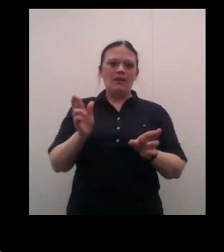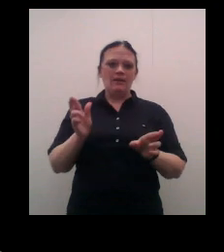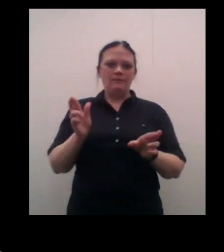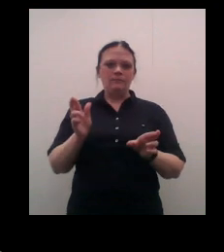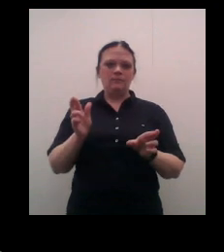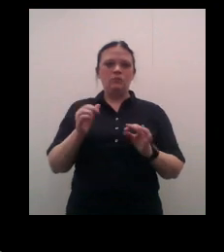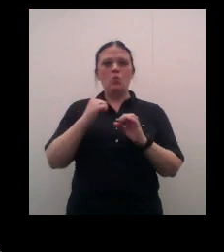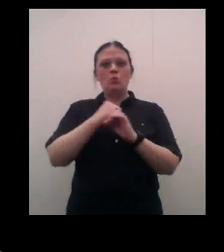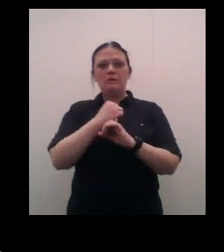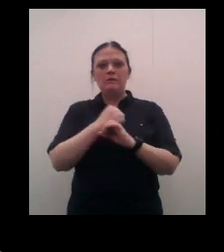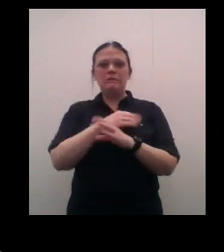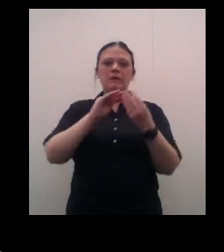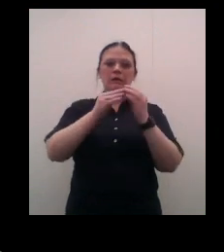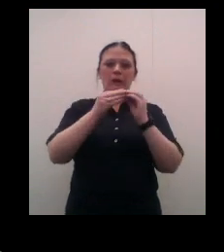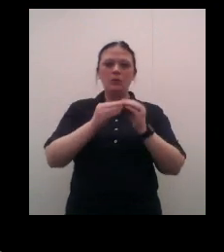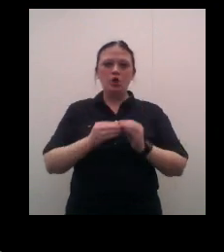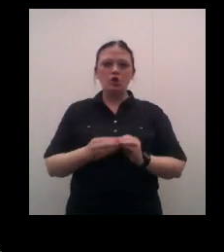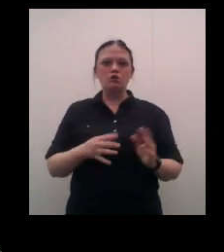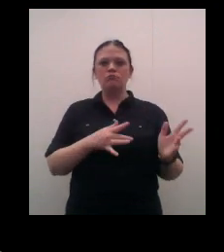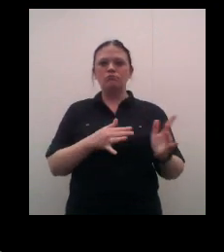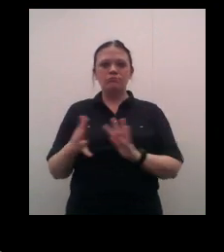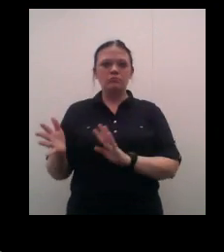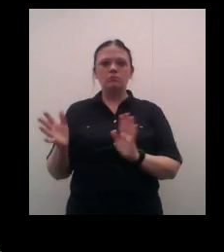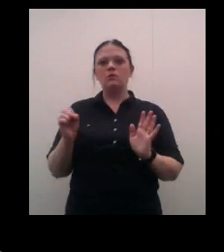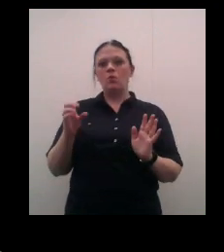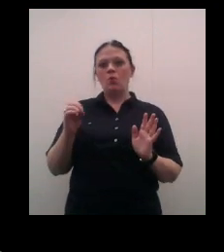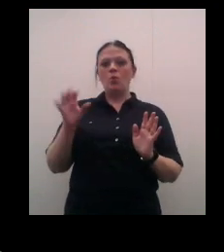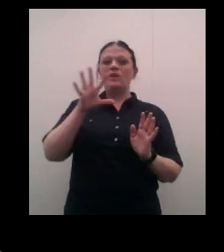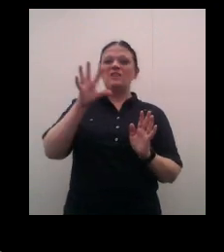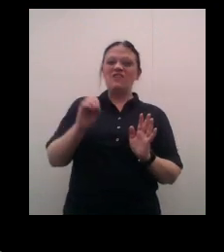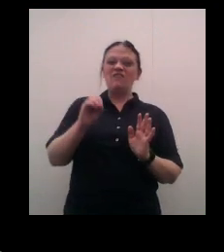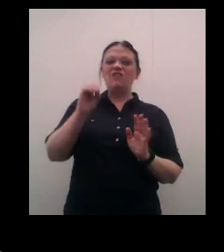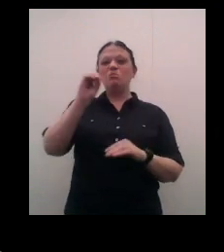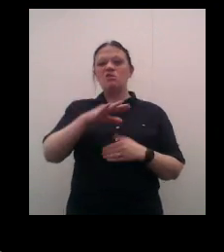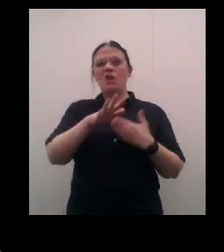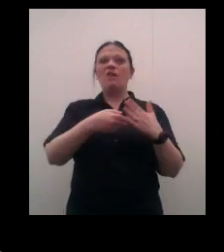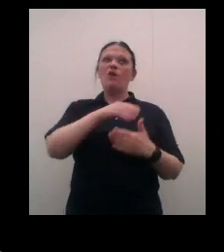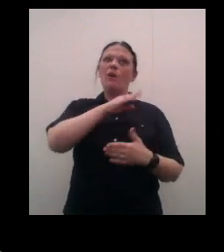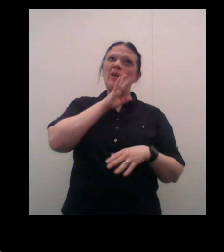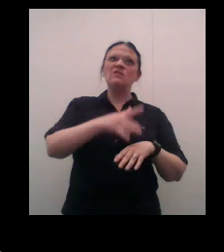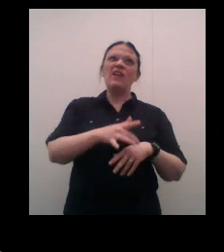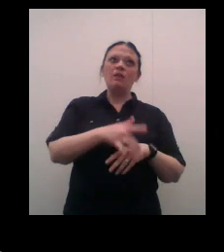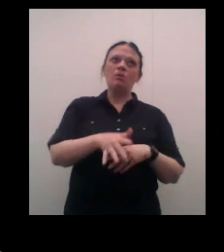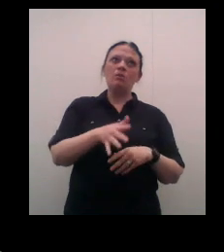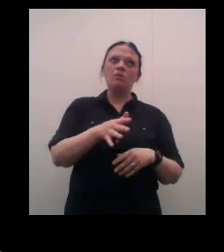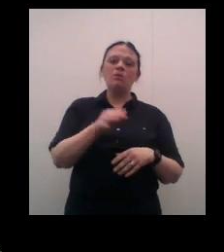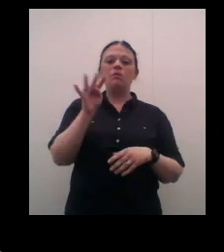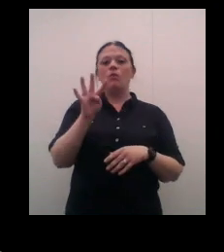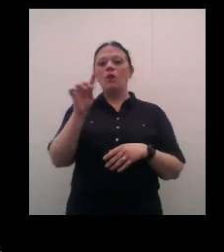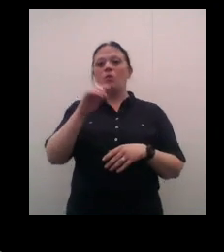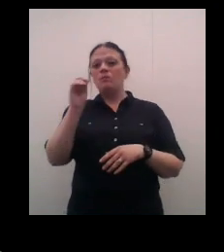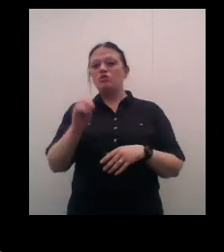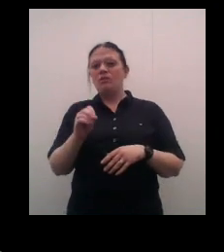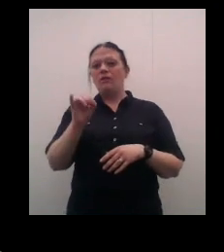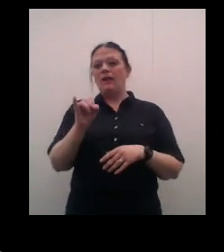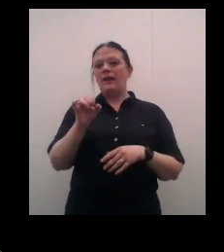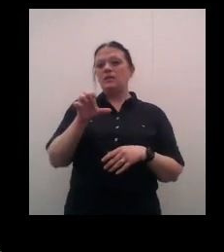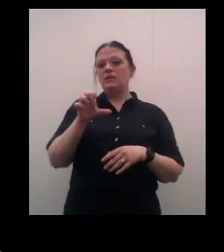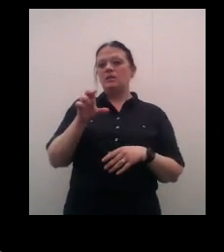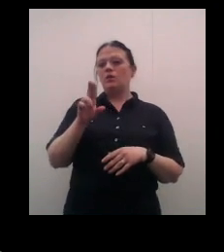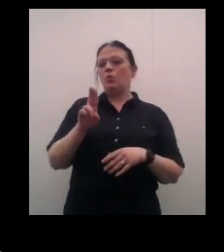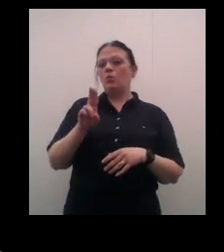the statistical numbers, at least on the 27th, which shows we had at least 50% of all hospital beds available, and 41%